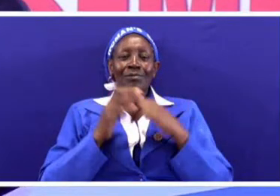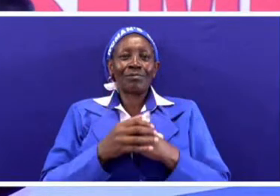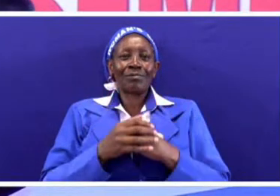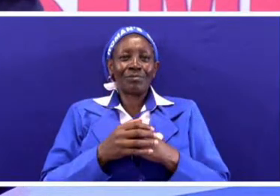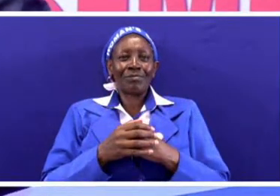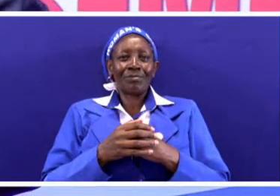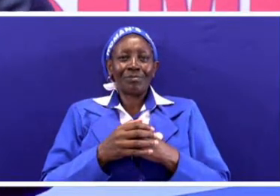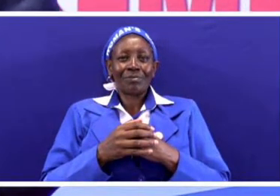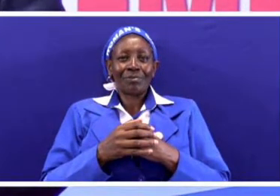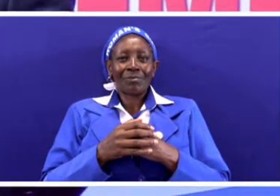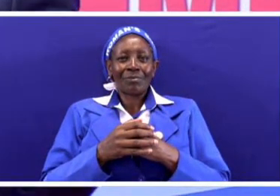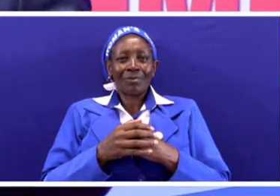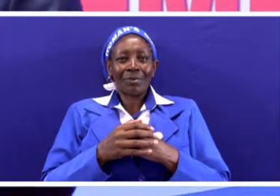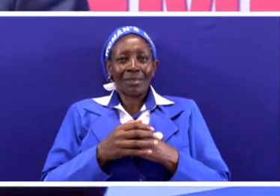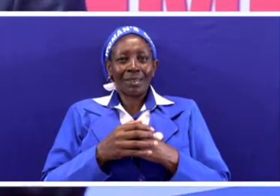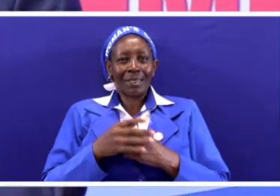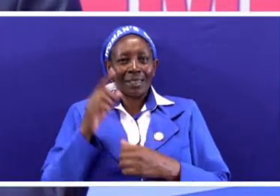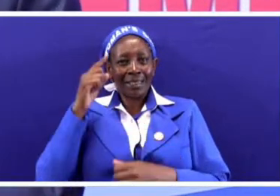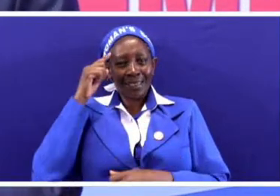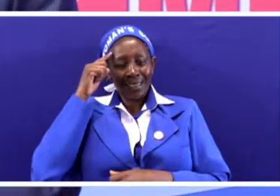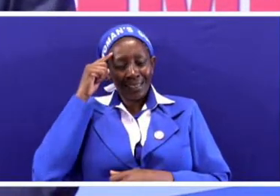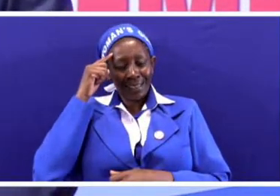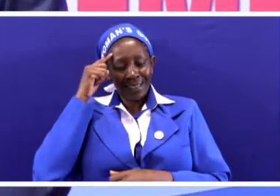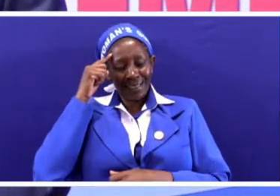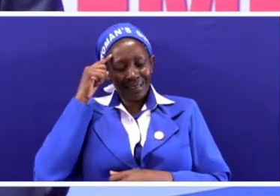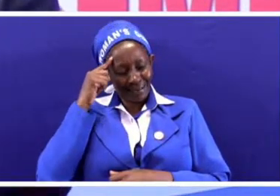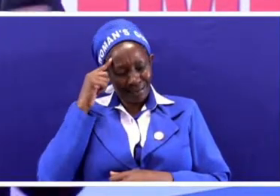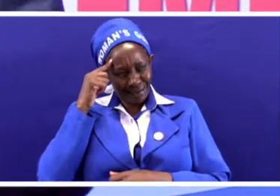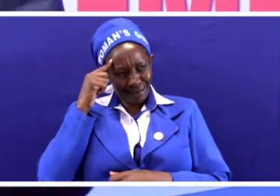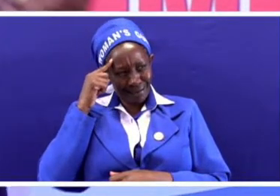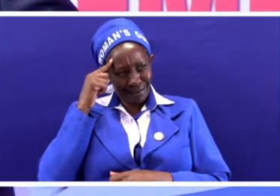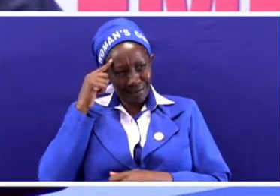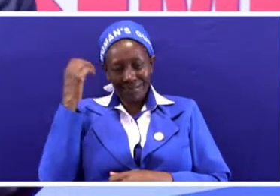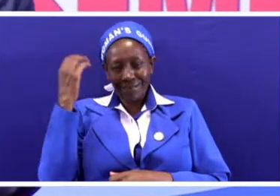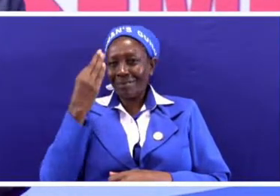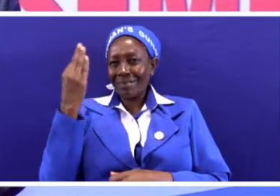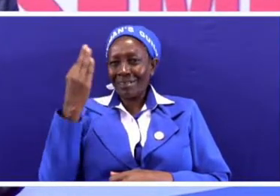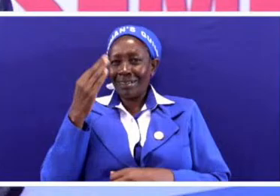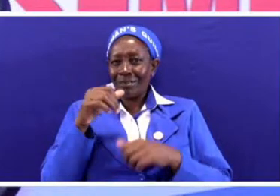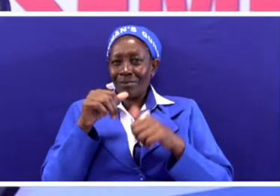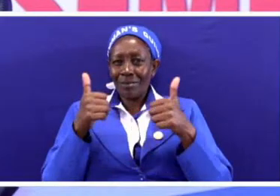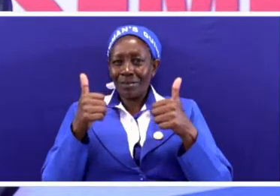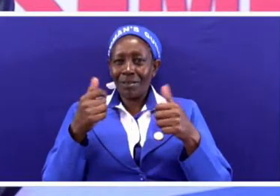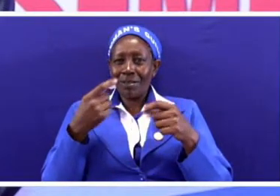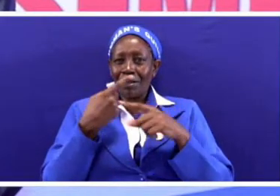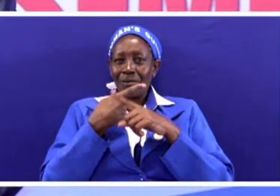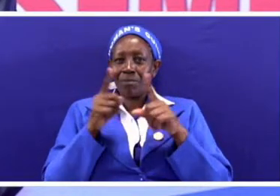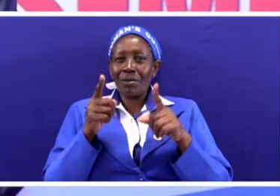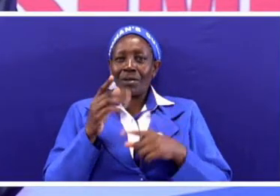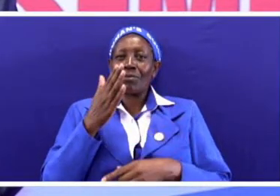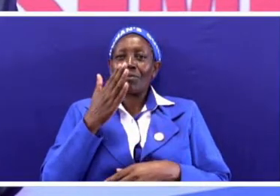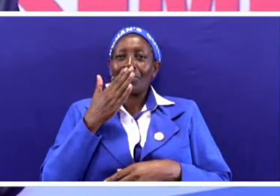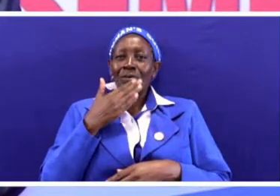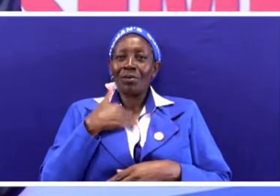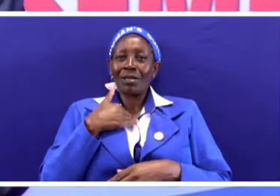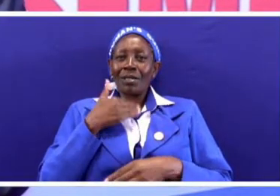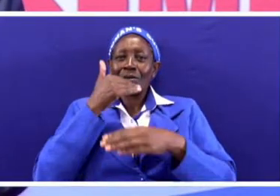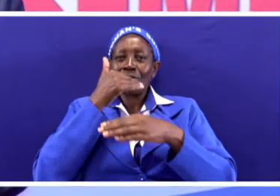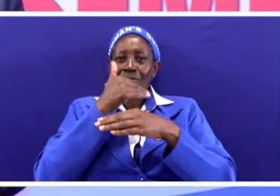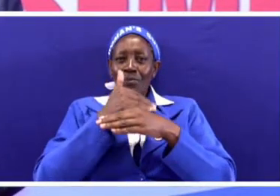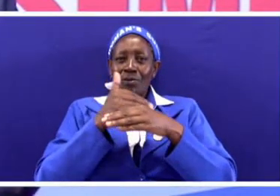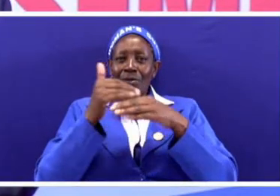I don't think it is because I had preached well, but he wanted to build me. And that